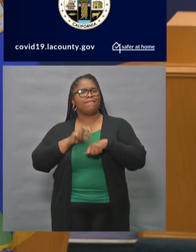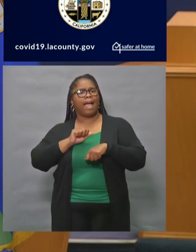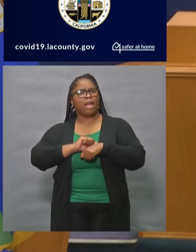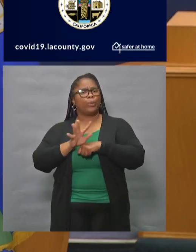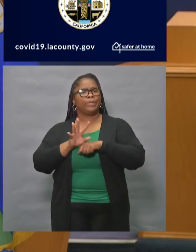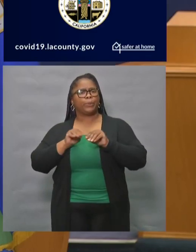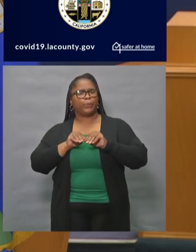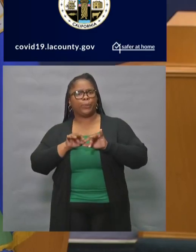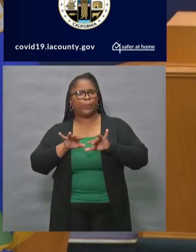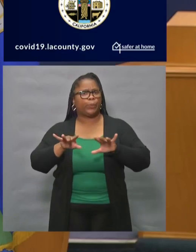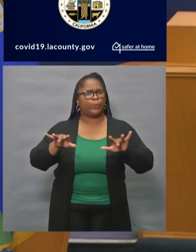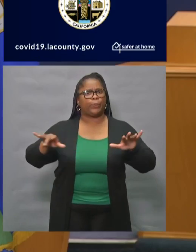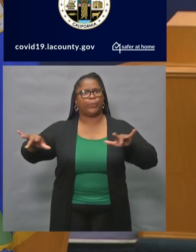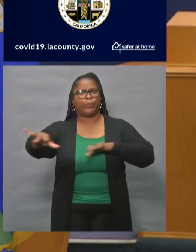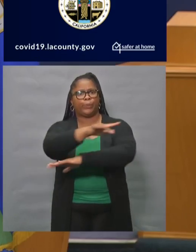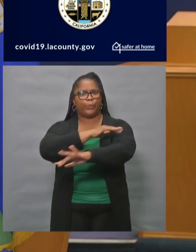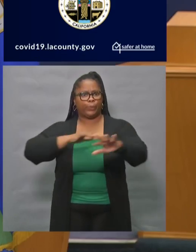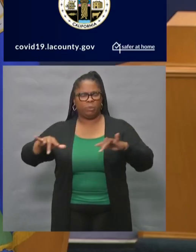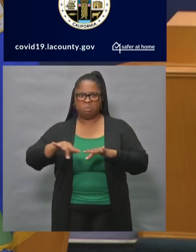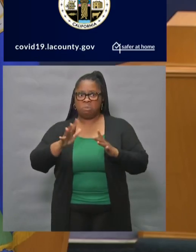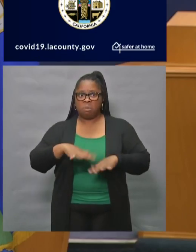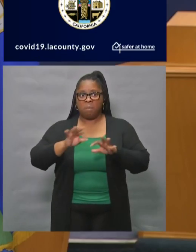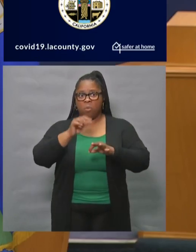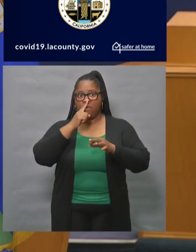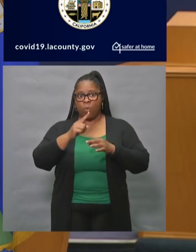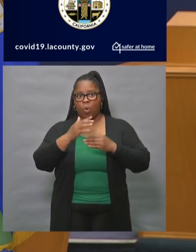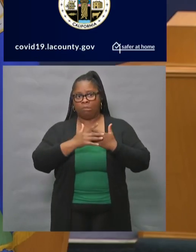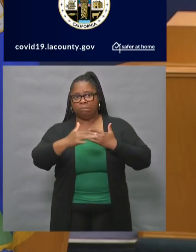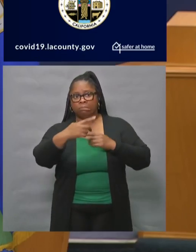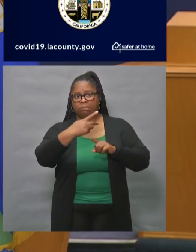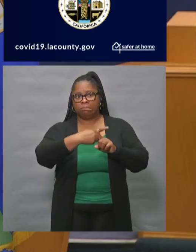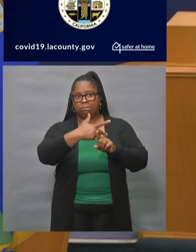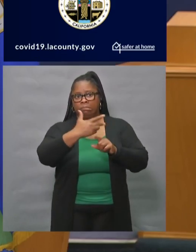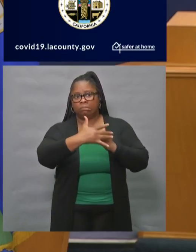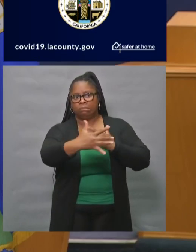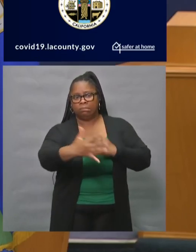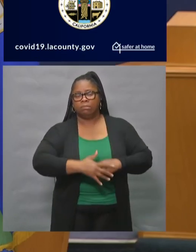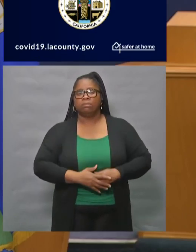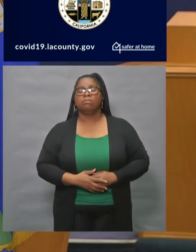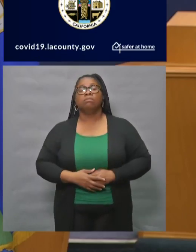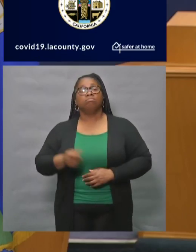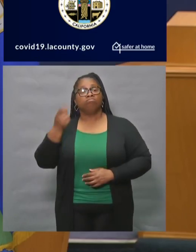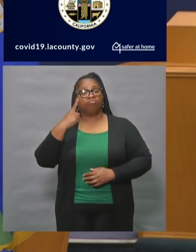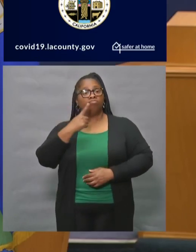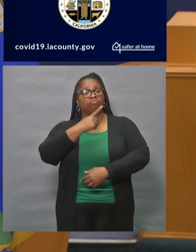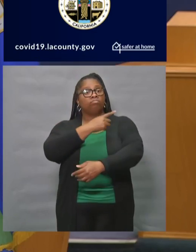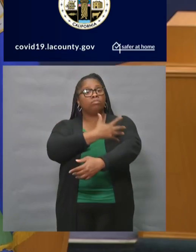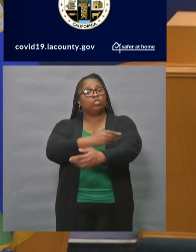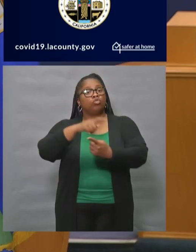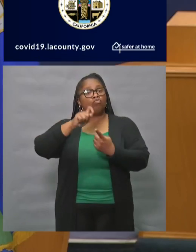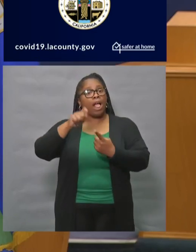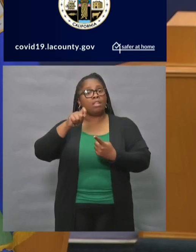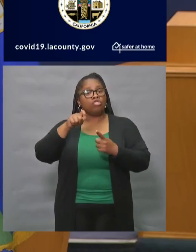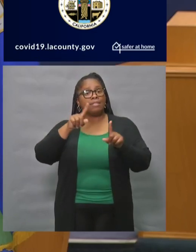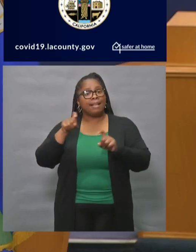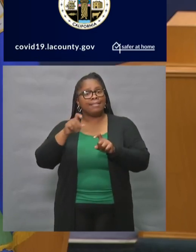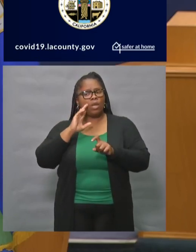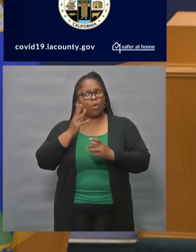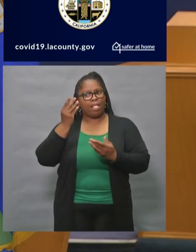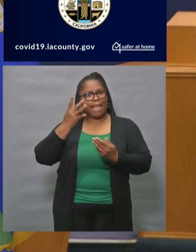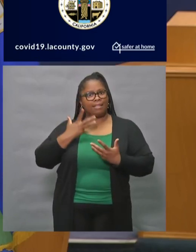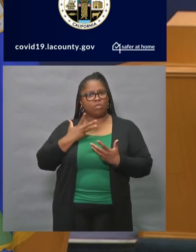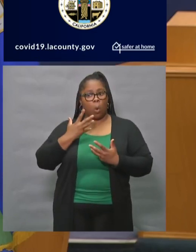ahead. One particular usefulness of the serology testing is it will let us know if some people have